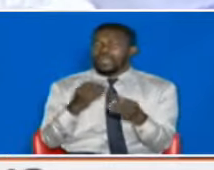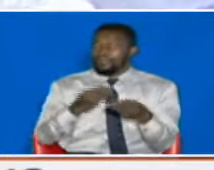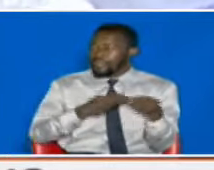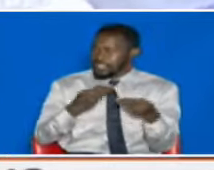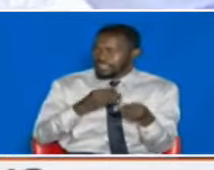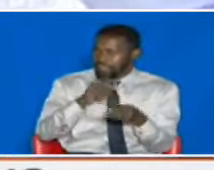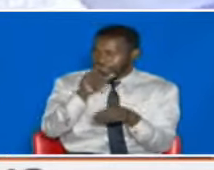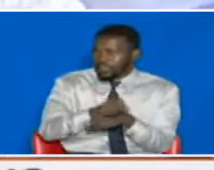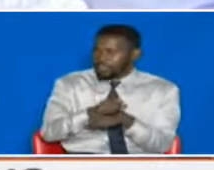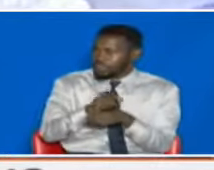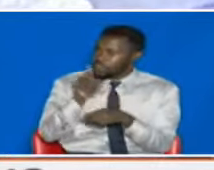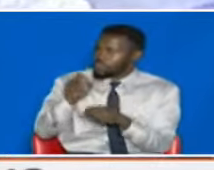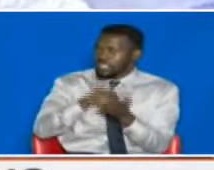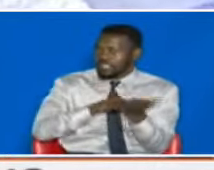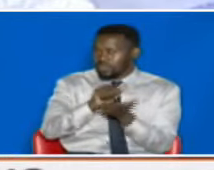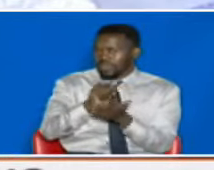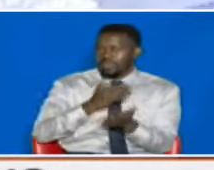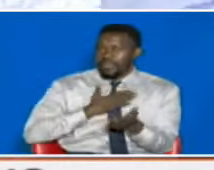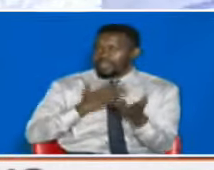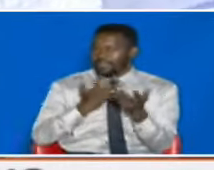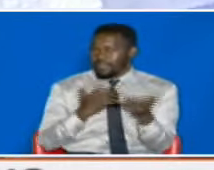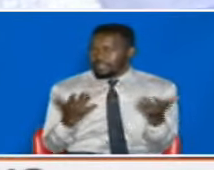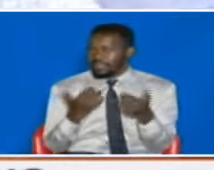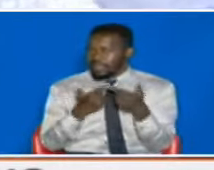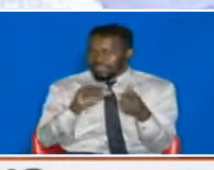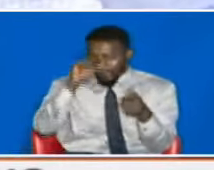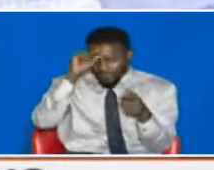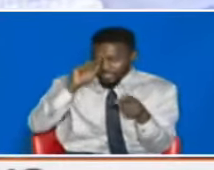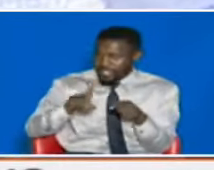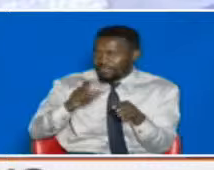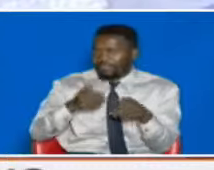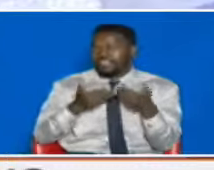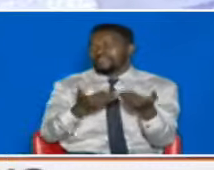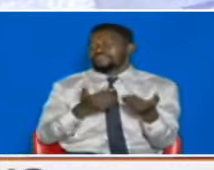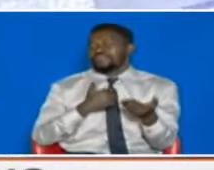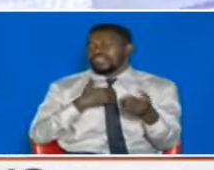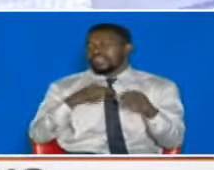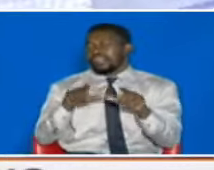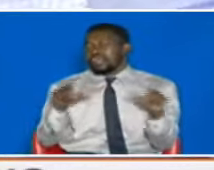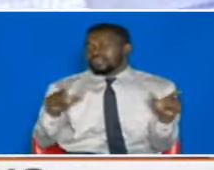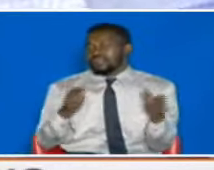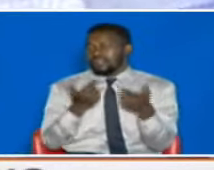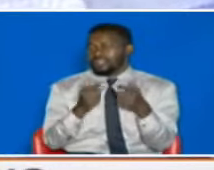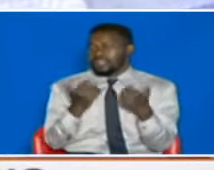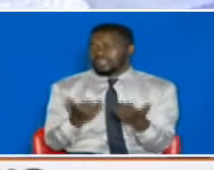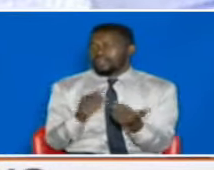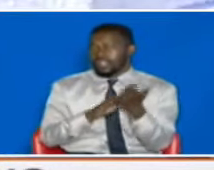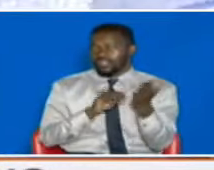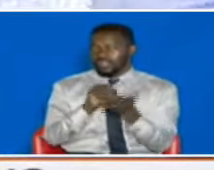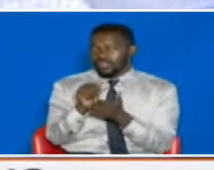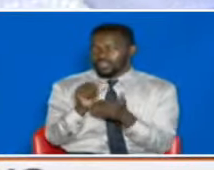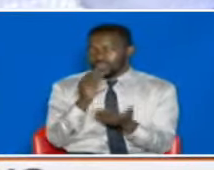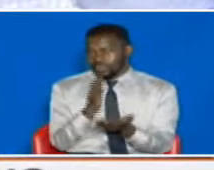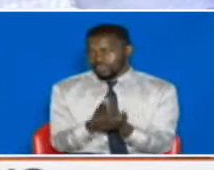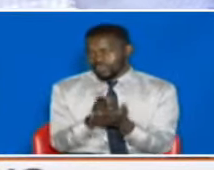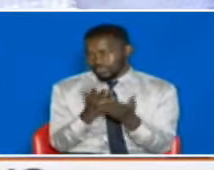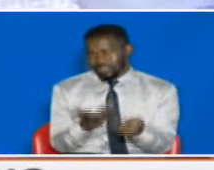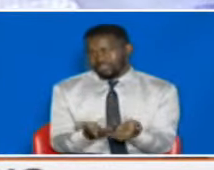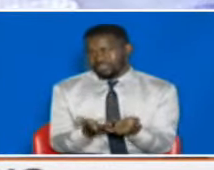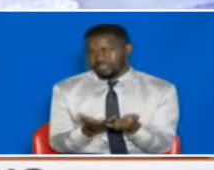vile tunafunja na serikali ndio ilinipa hii plot na wanafunja, surely sisi